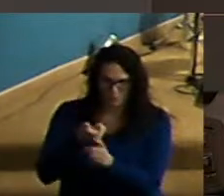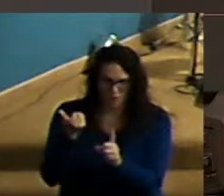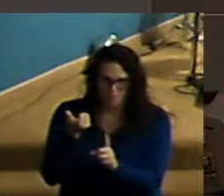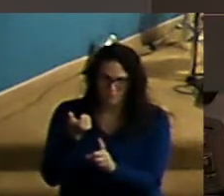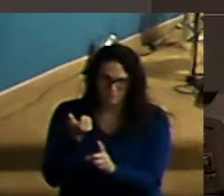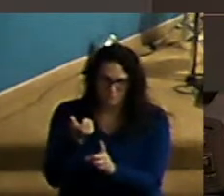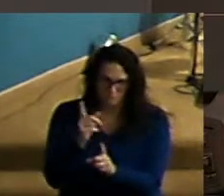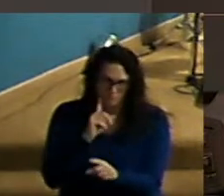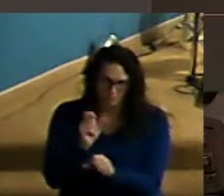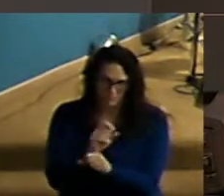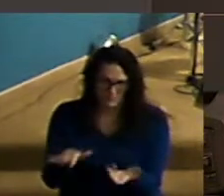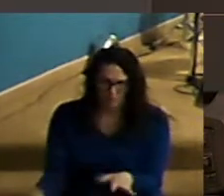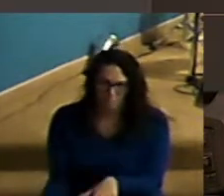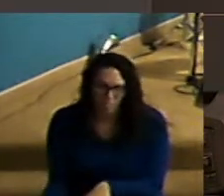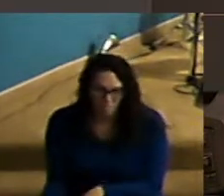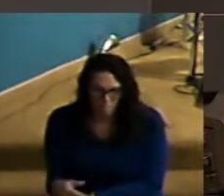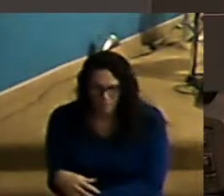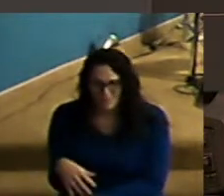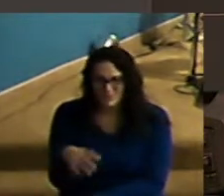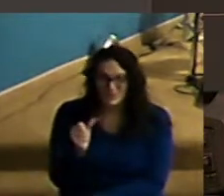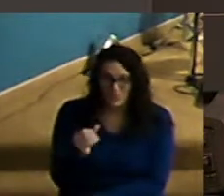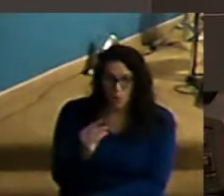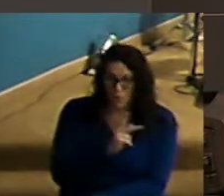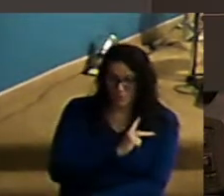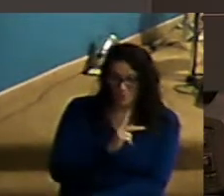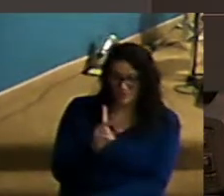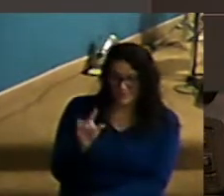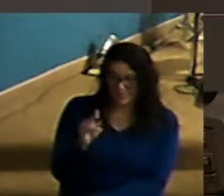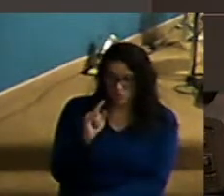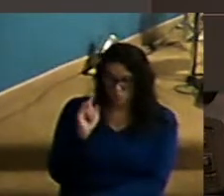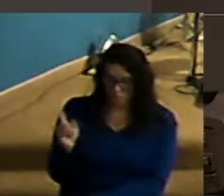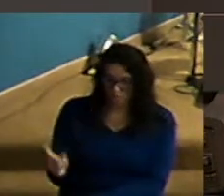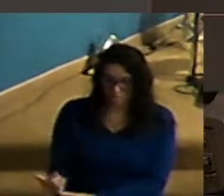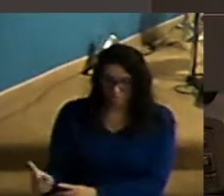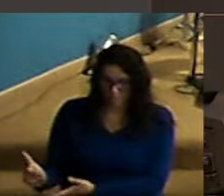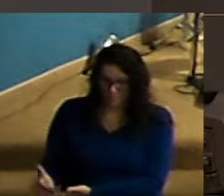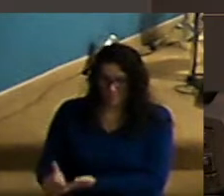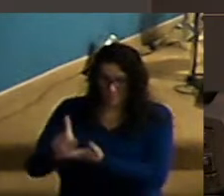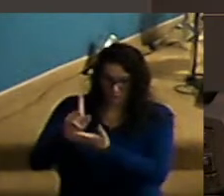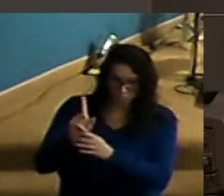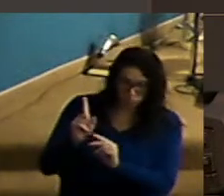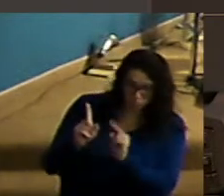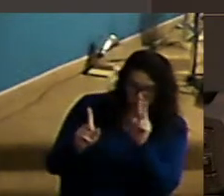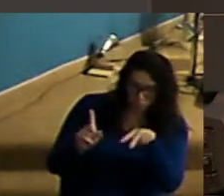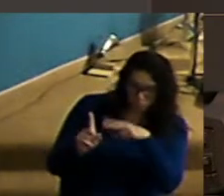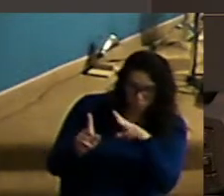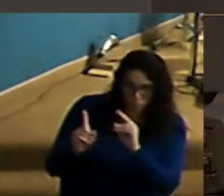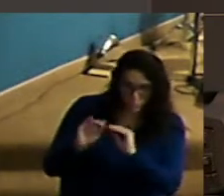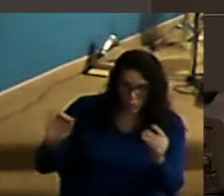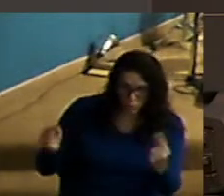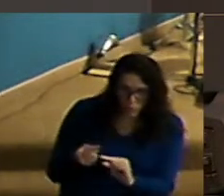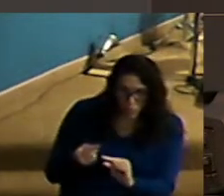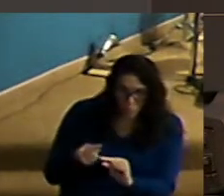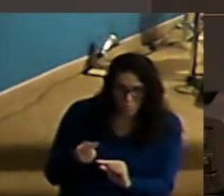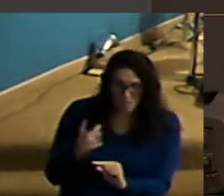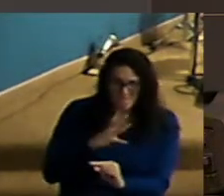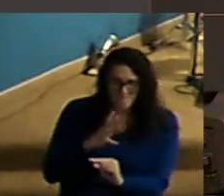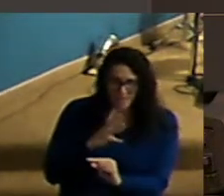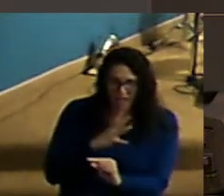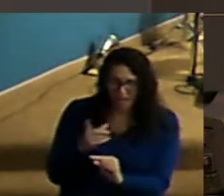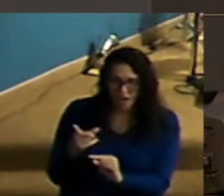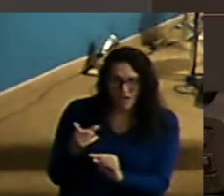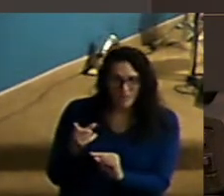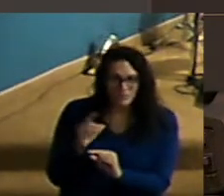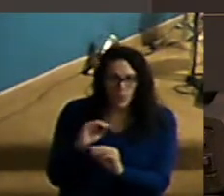death. He gave orders. When Daniel was lifted from the den, no wound was found on him because Daniel